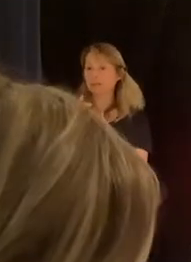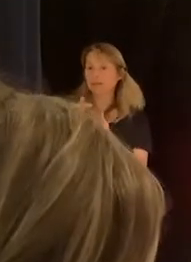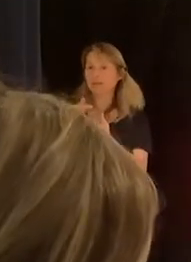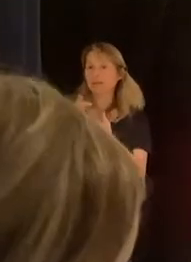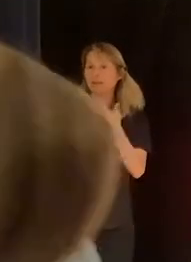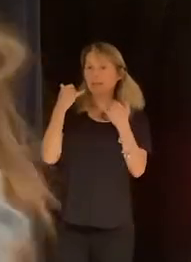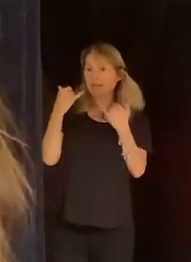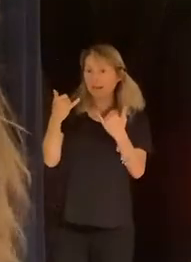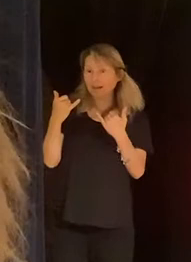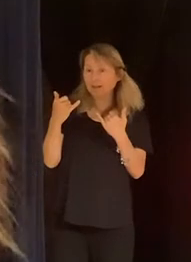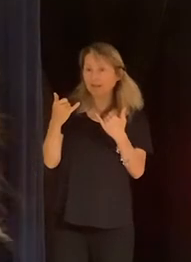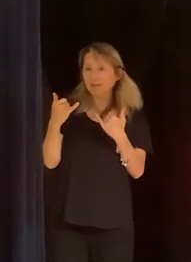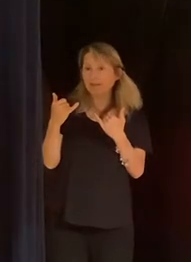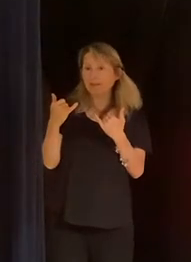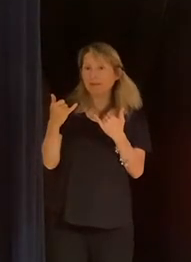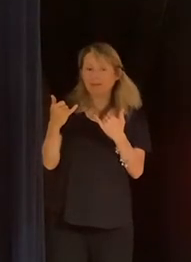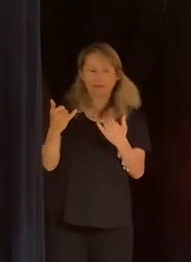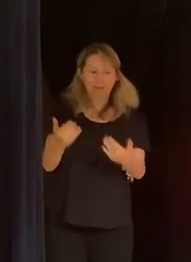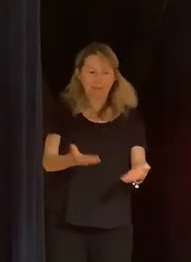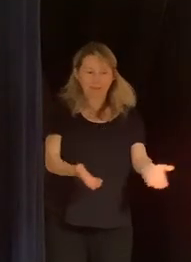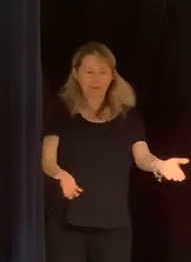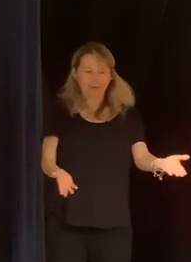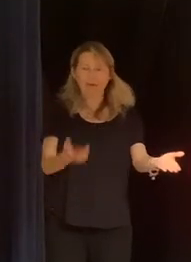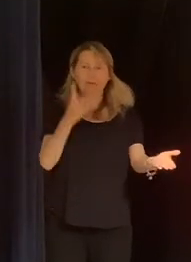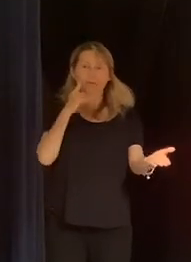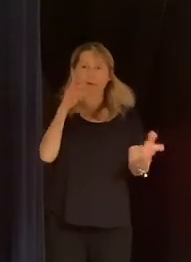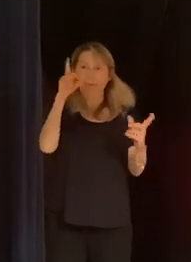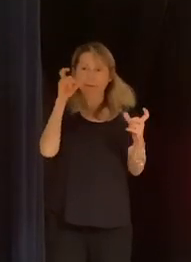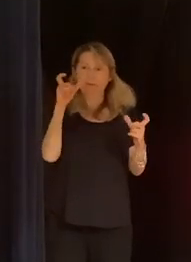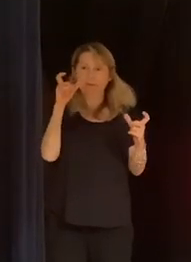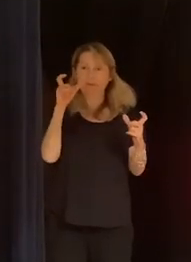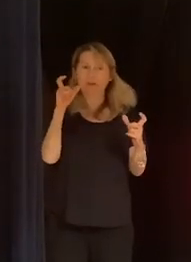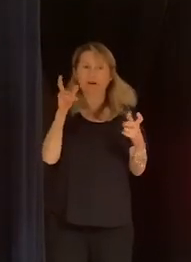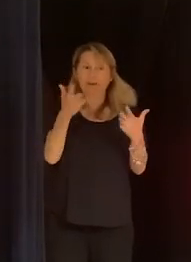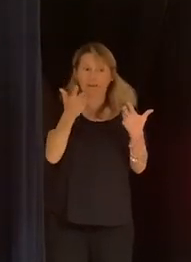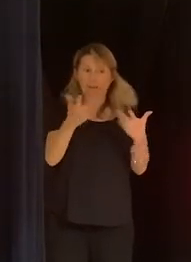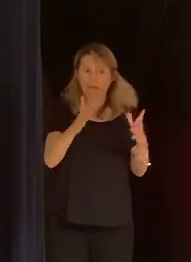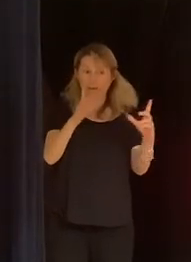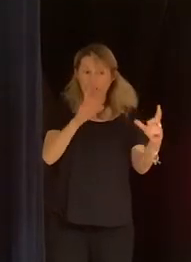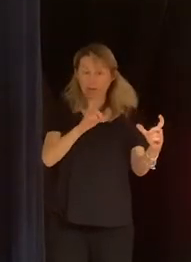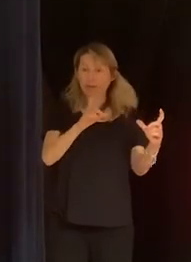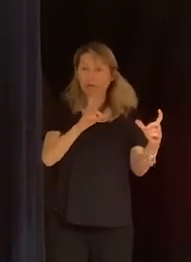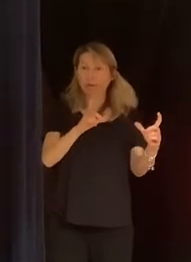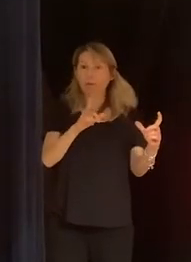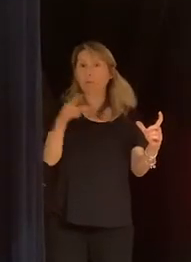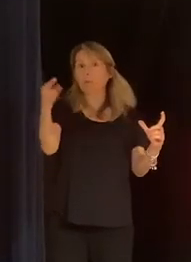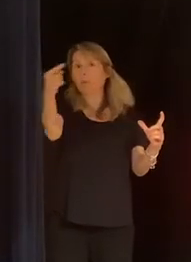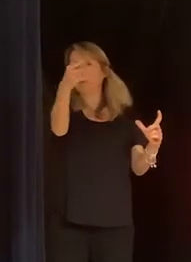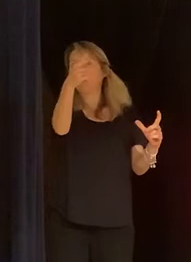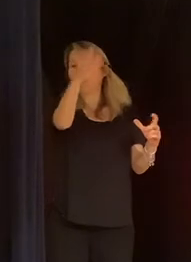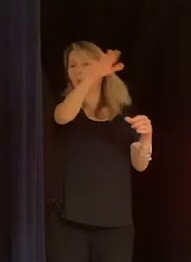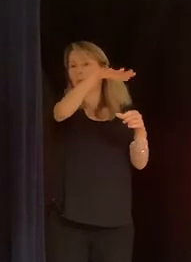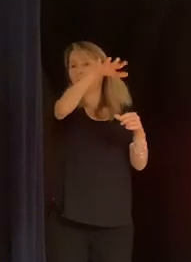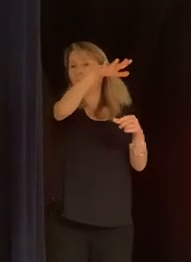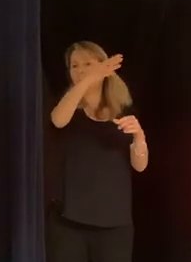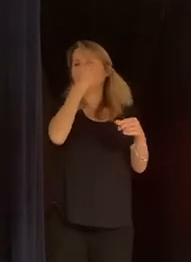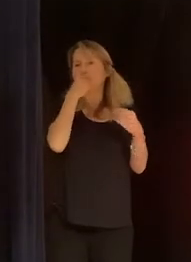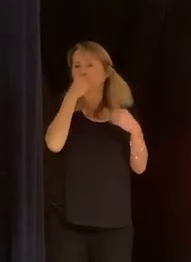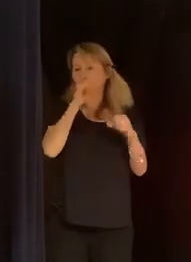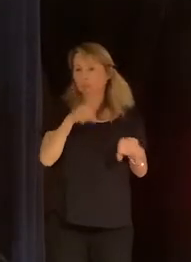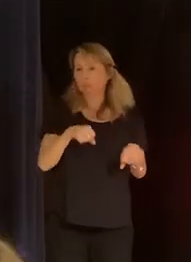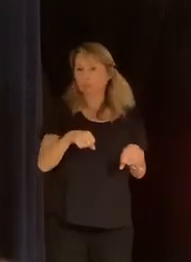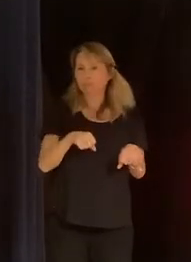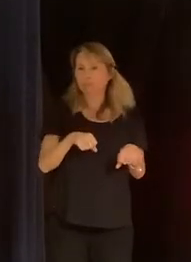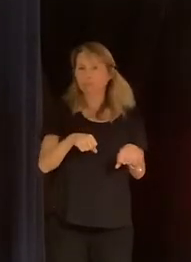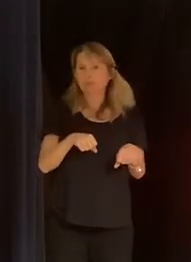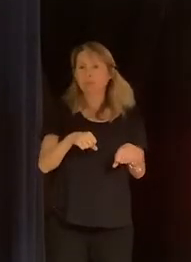now going to come to the risers for a group photo. Afterwards, we are going to head to the atrium and have some